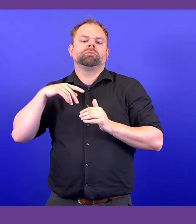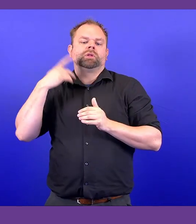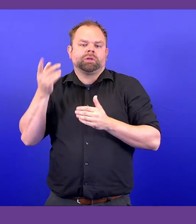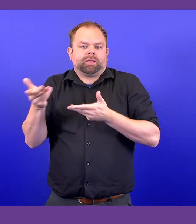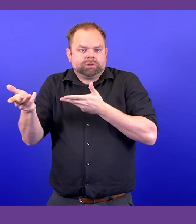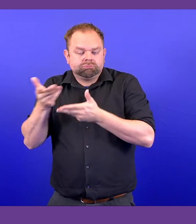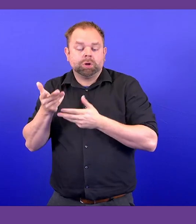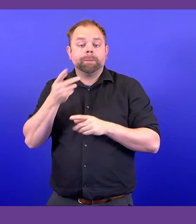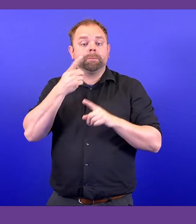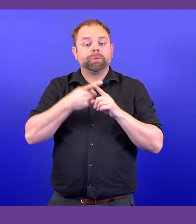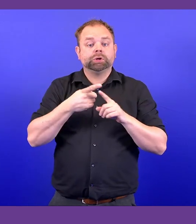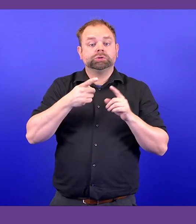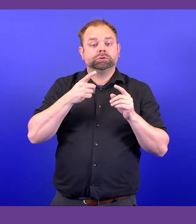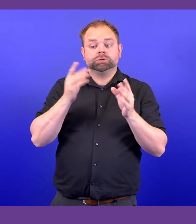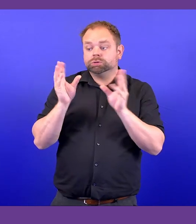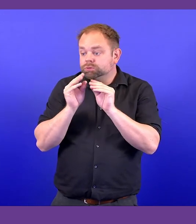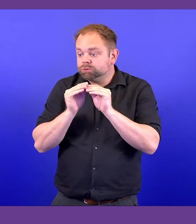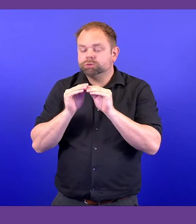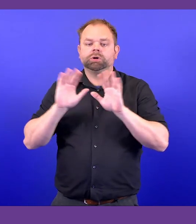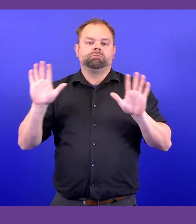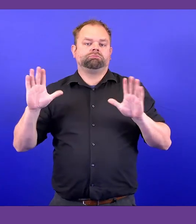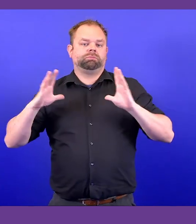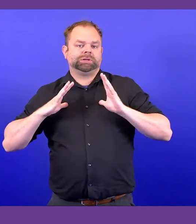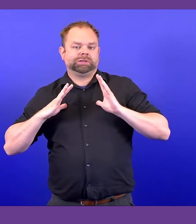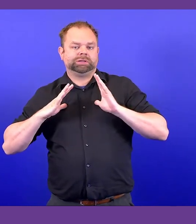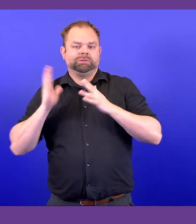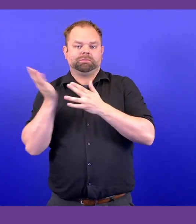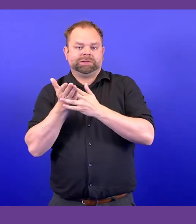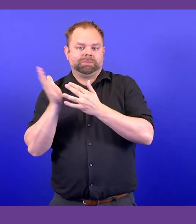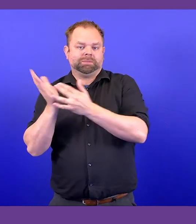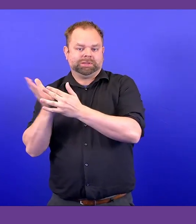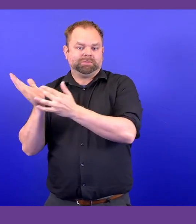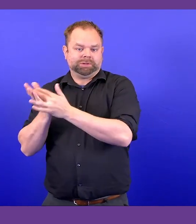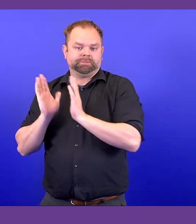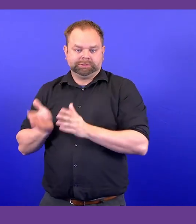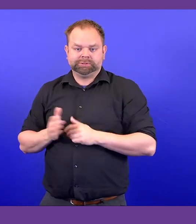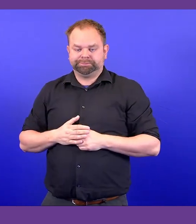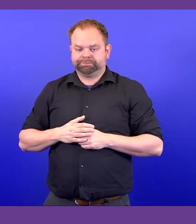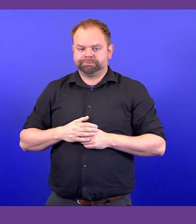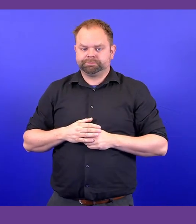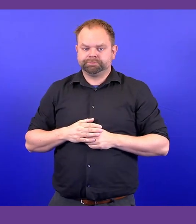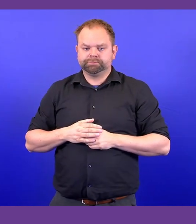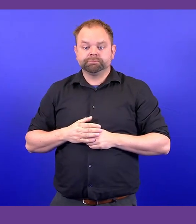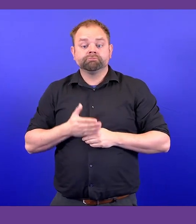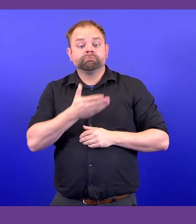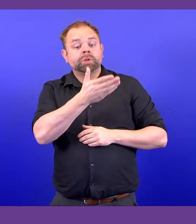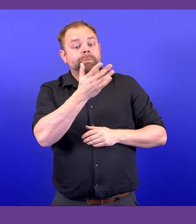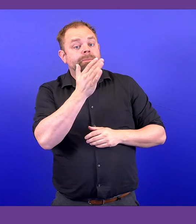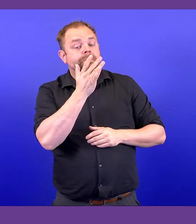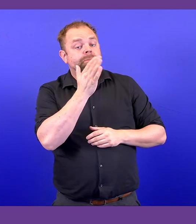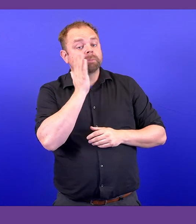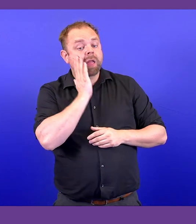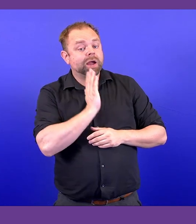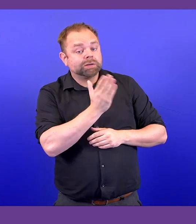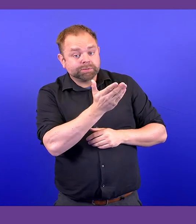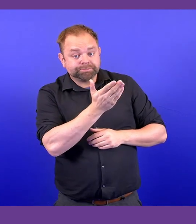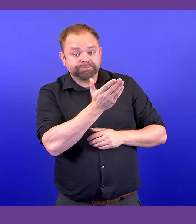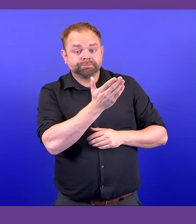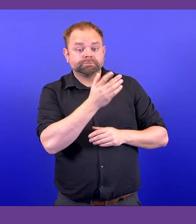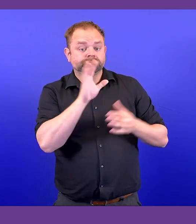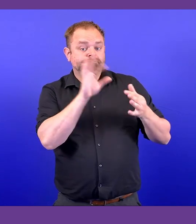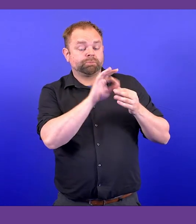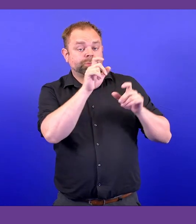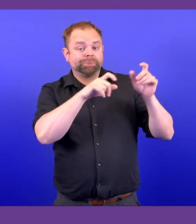disabilities from the outset? Well, I'm talking here from the perspective, of course, of an organization representing persons